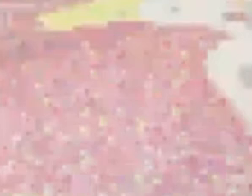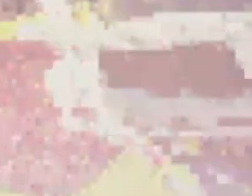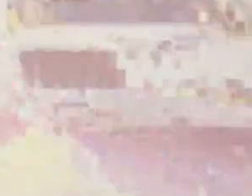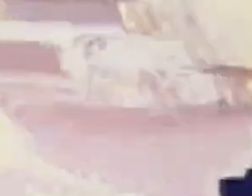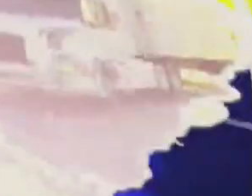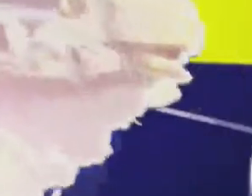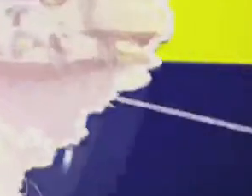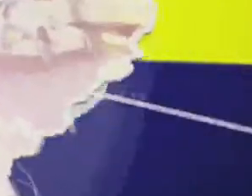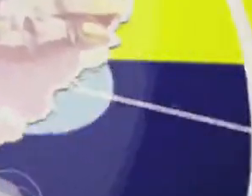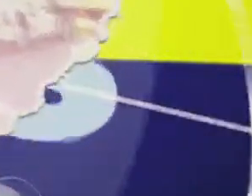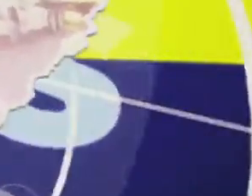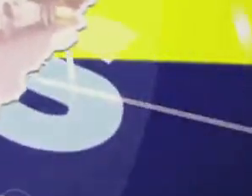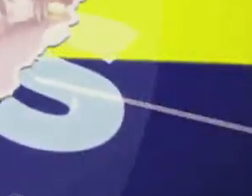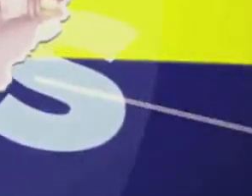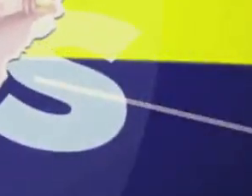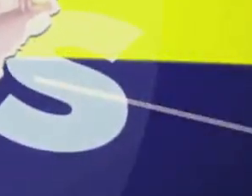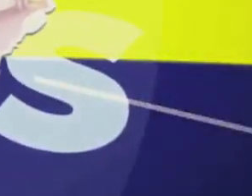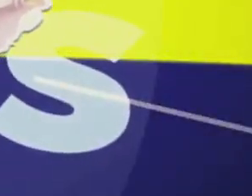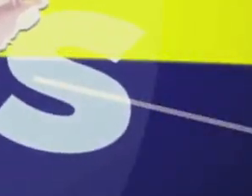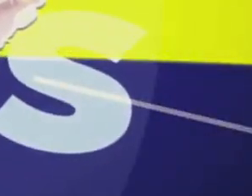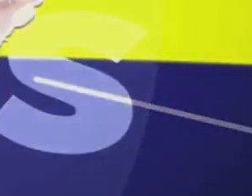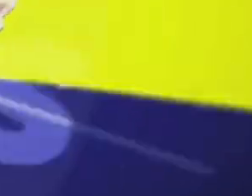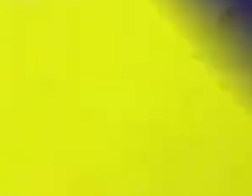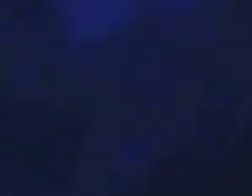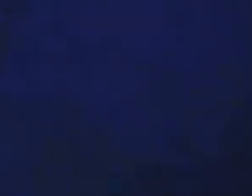We celebrate you. Taxpayers of Uganda.